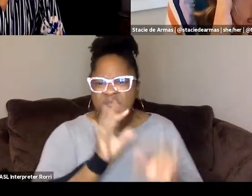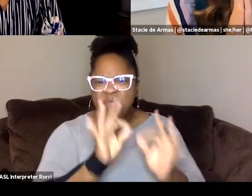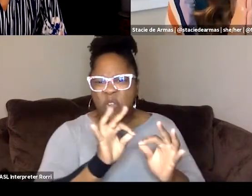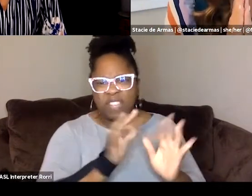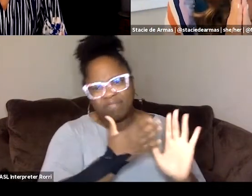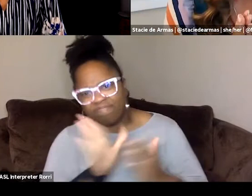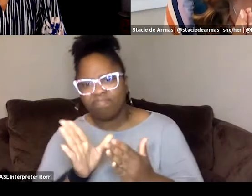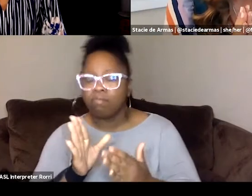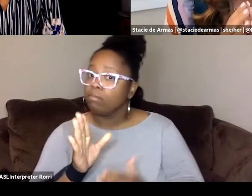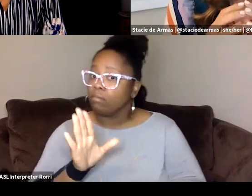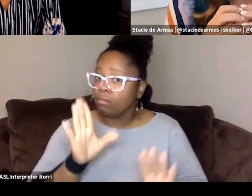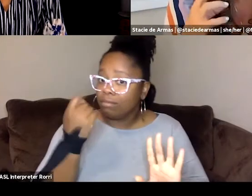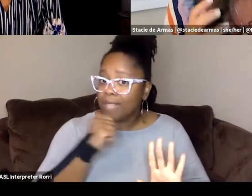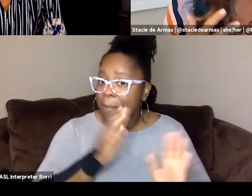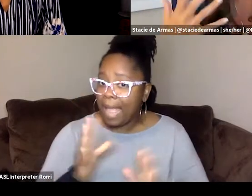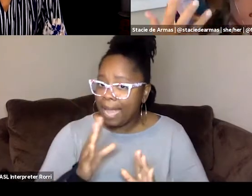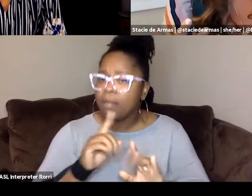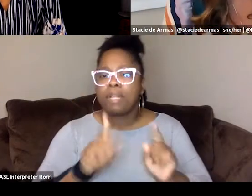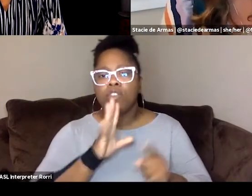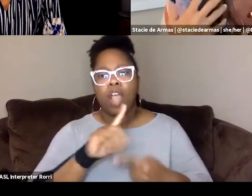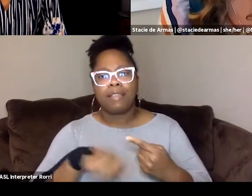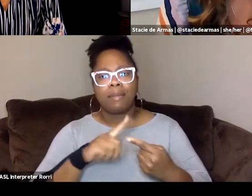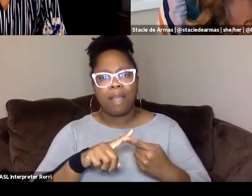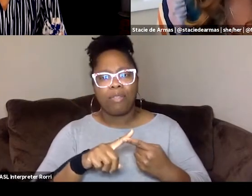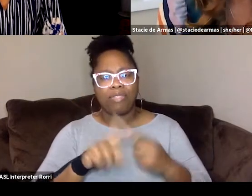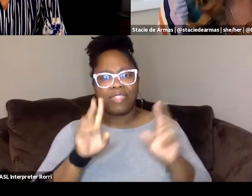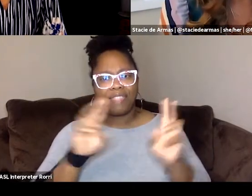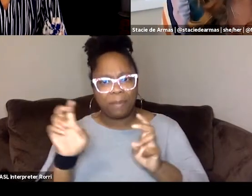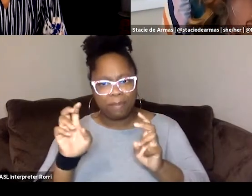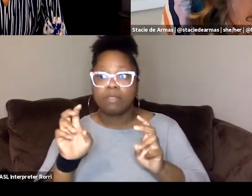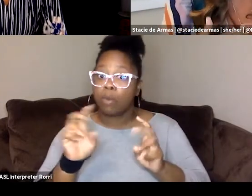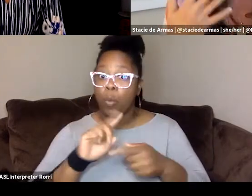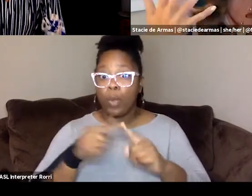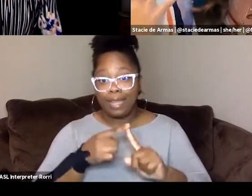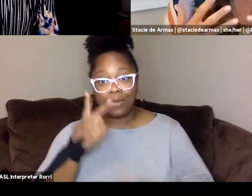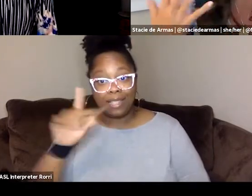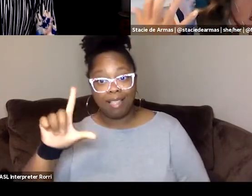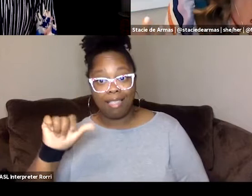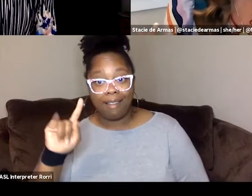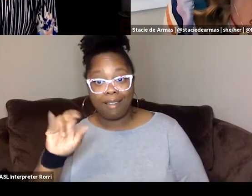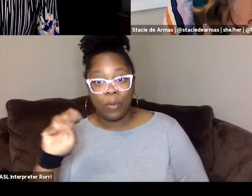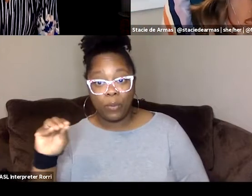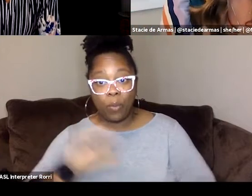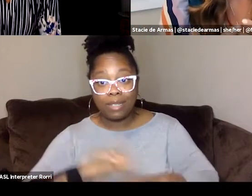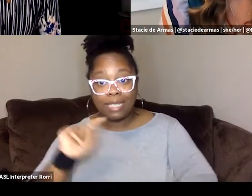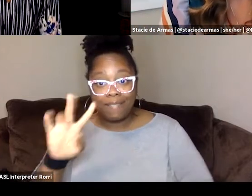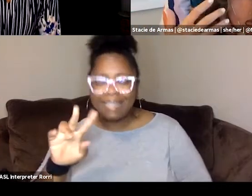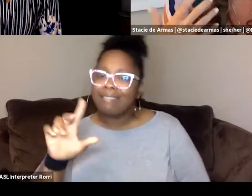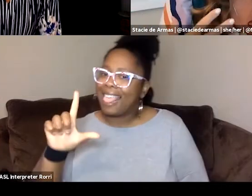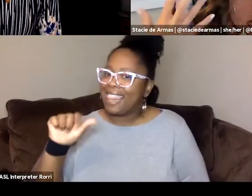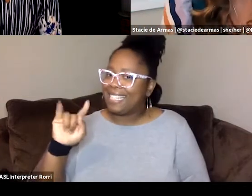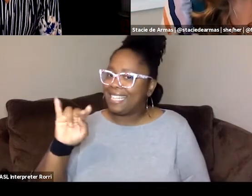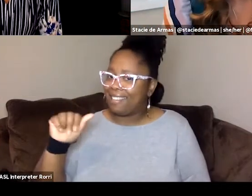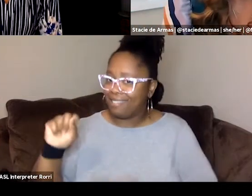this, but talking about the themes in which, when we are present on television, and I'm speaking of Latinas, the themes